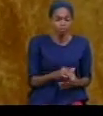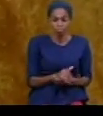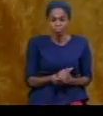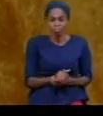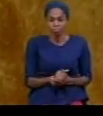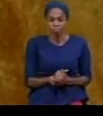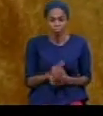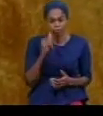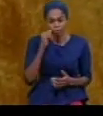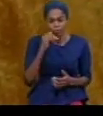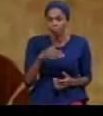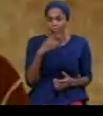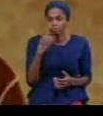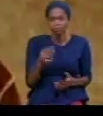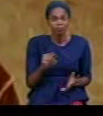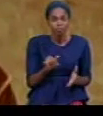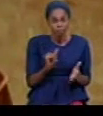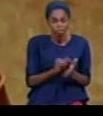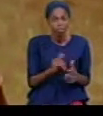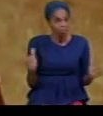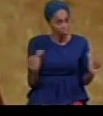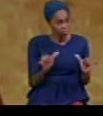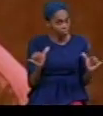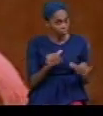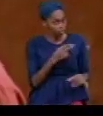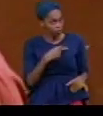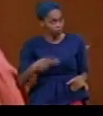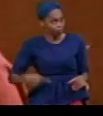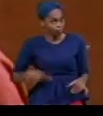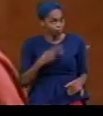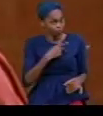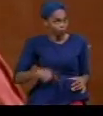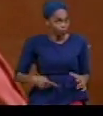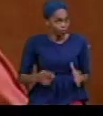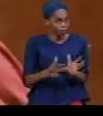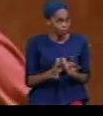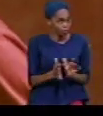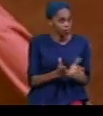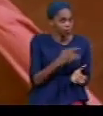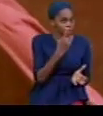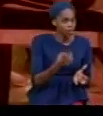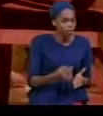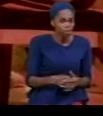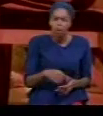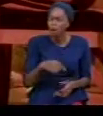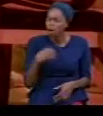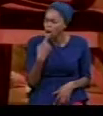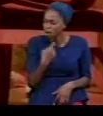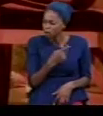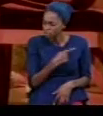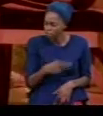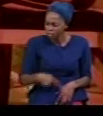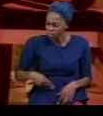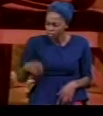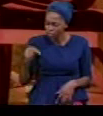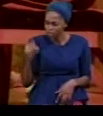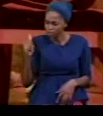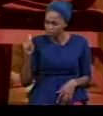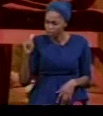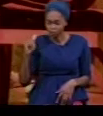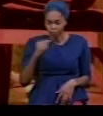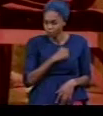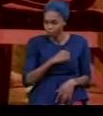King Nebuchadnezzar said. Who is King Nebuchadnezzar? He's the king